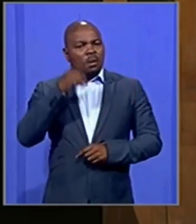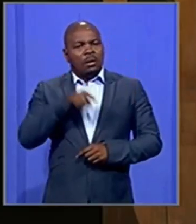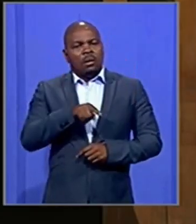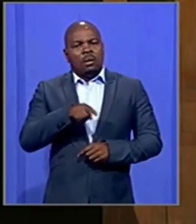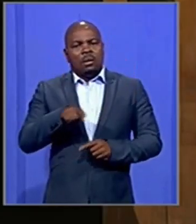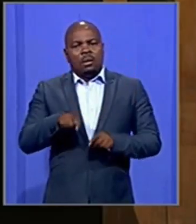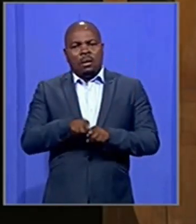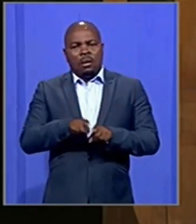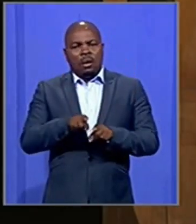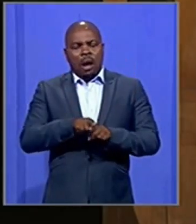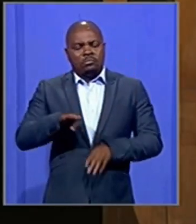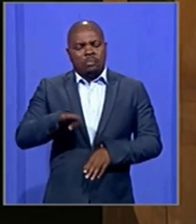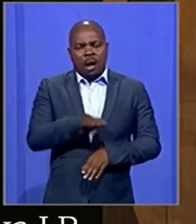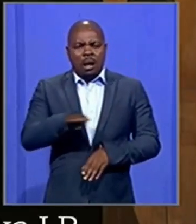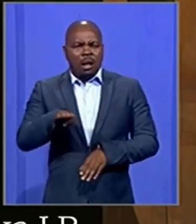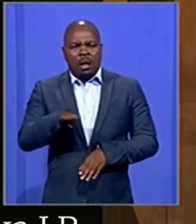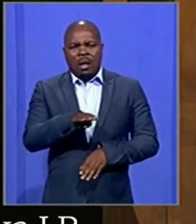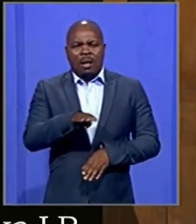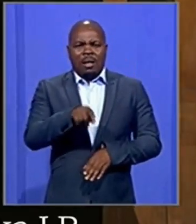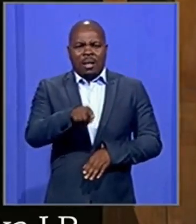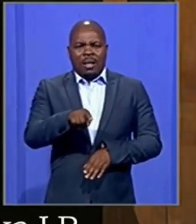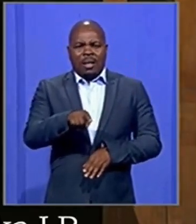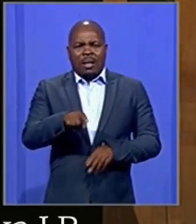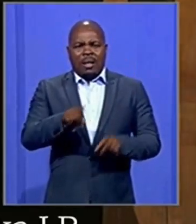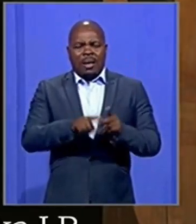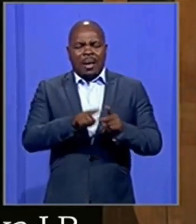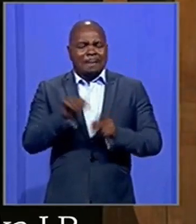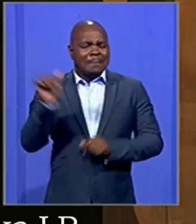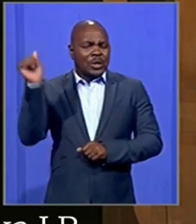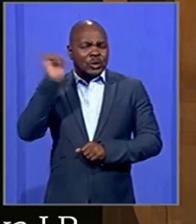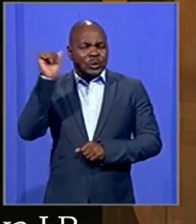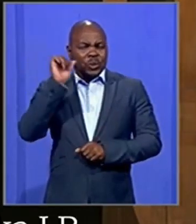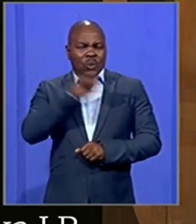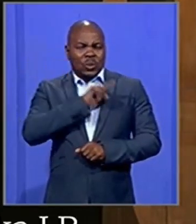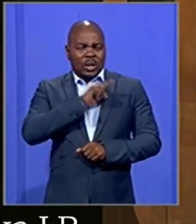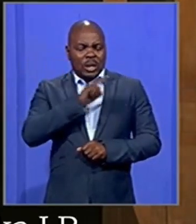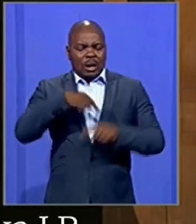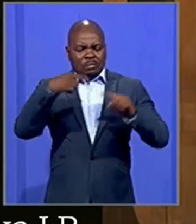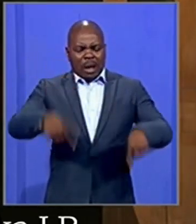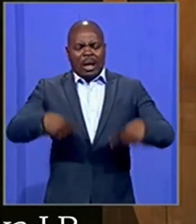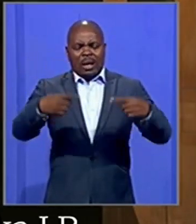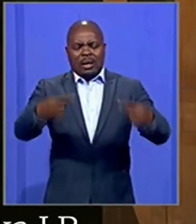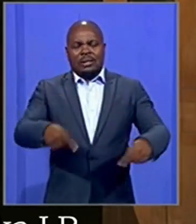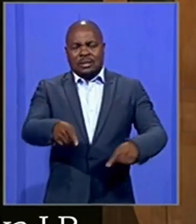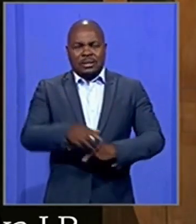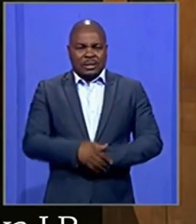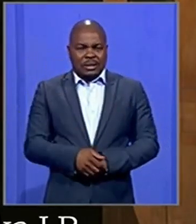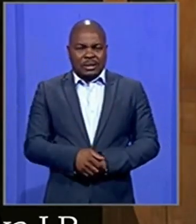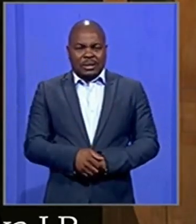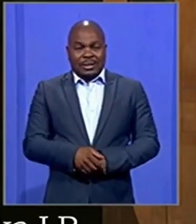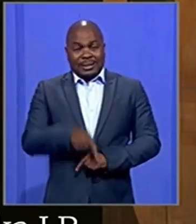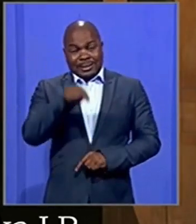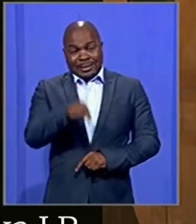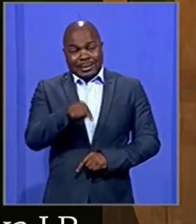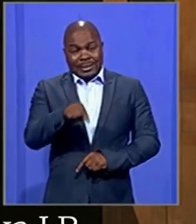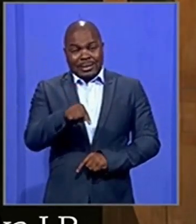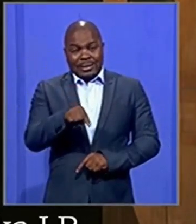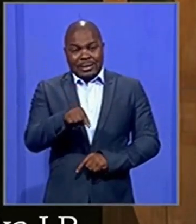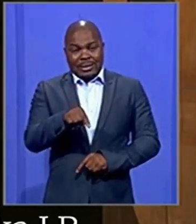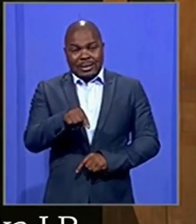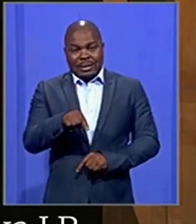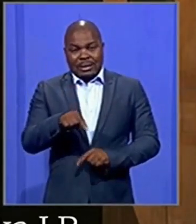the third road. It just banged because it was now on the gravel. That is where it started now